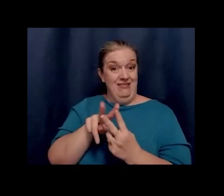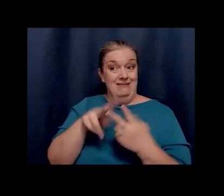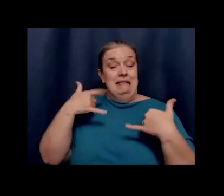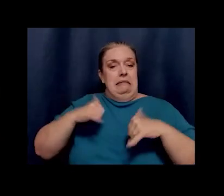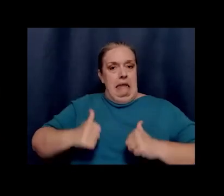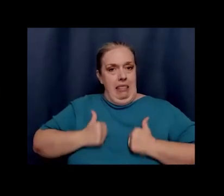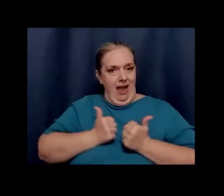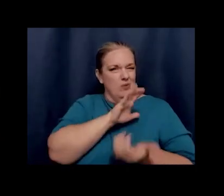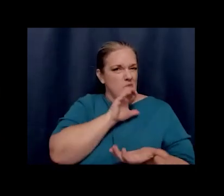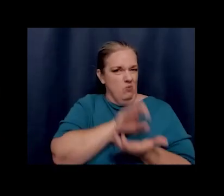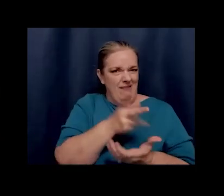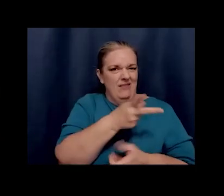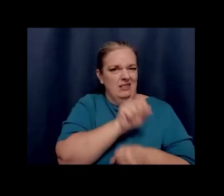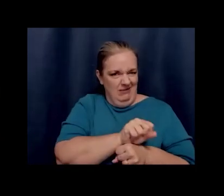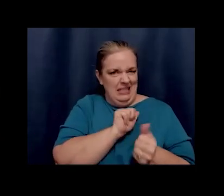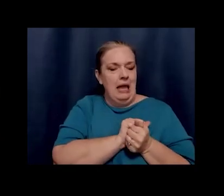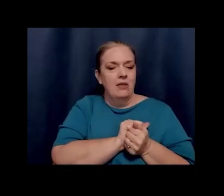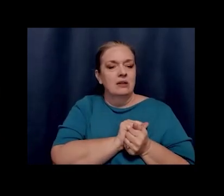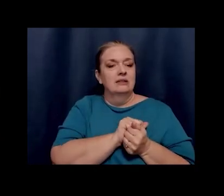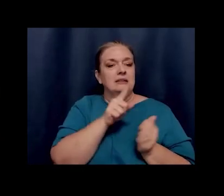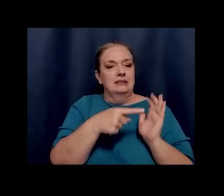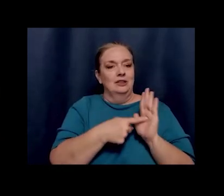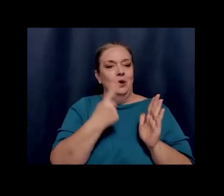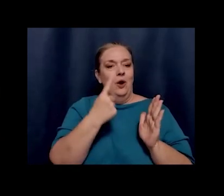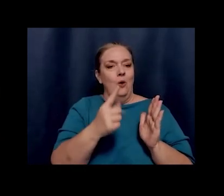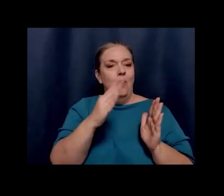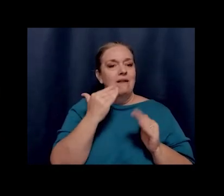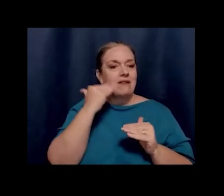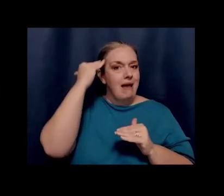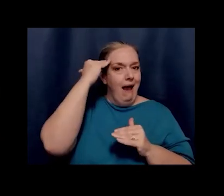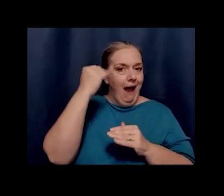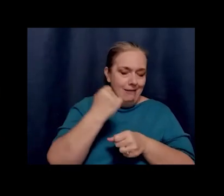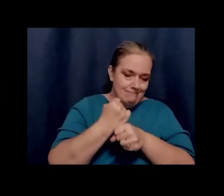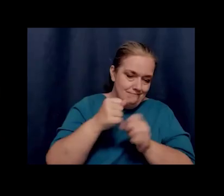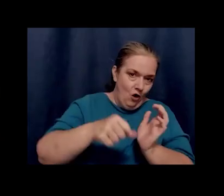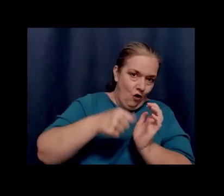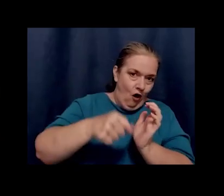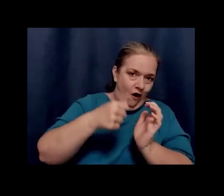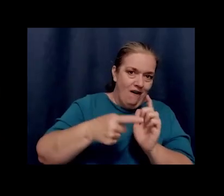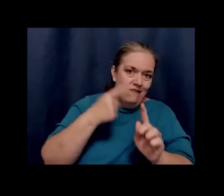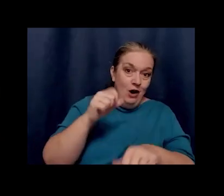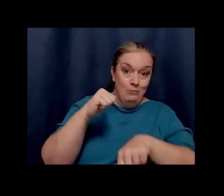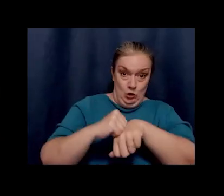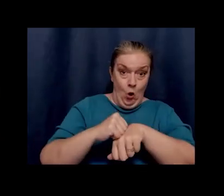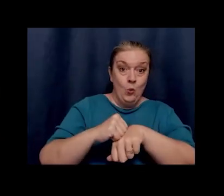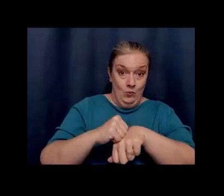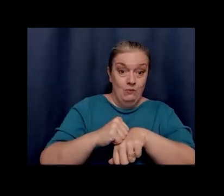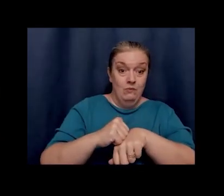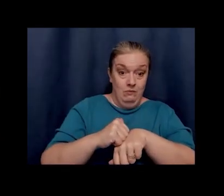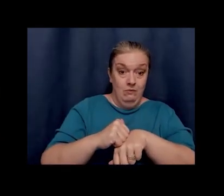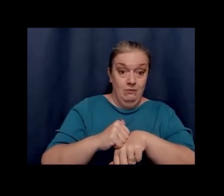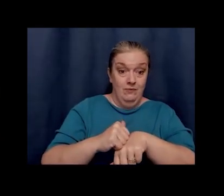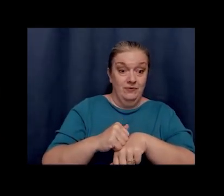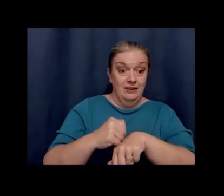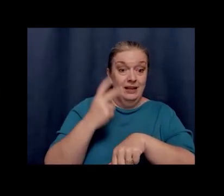living. The image shows him with one of his signature headpieces, which he carved directly from stone, and you see the same